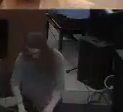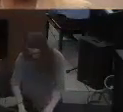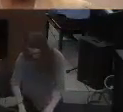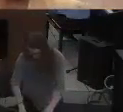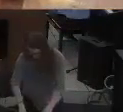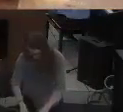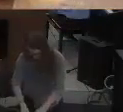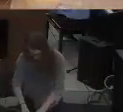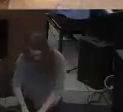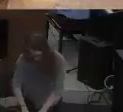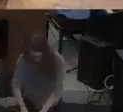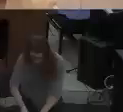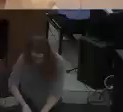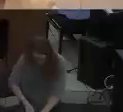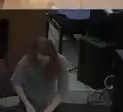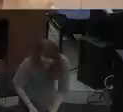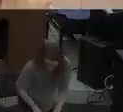may be seated.